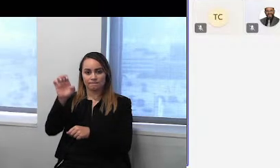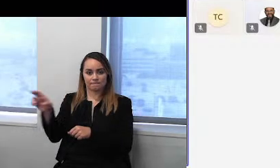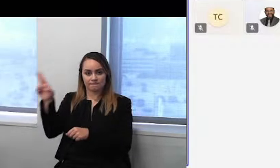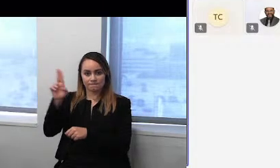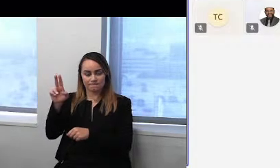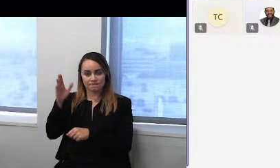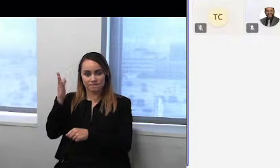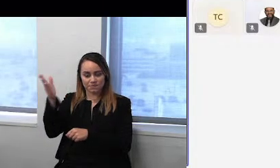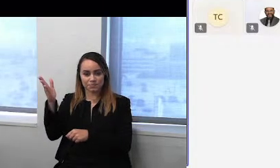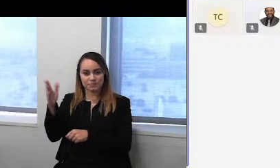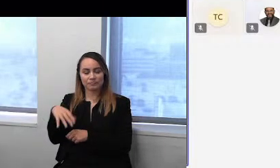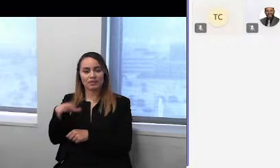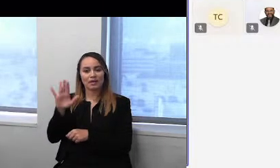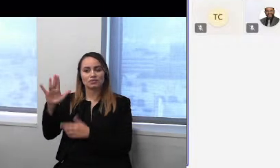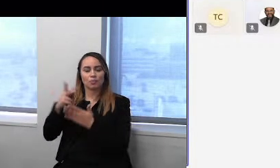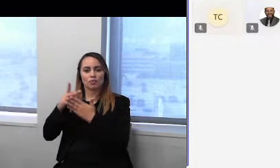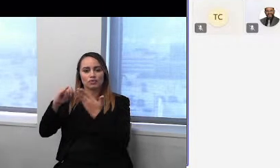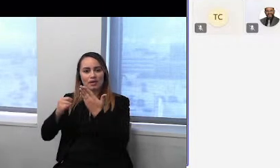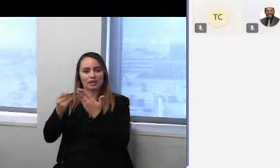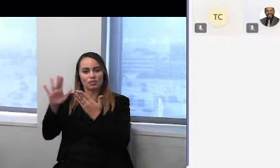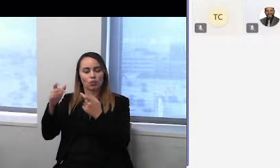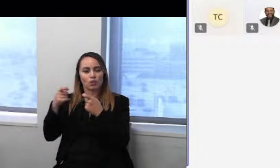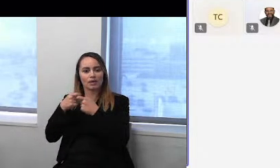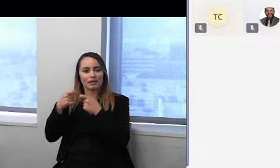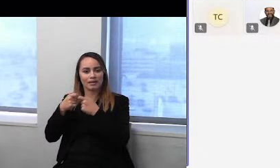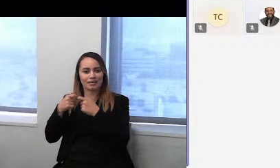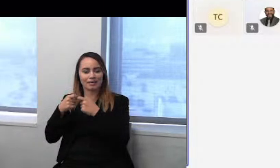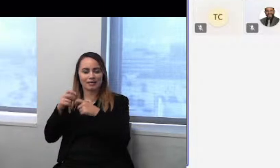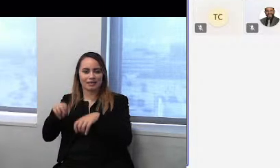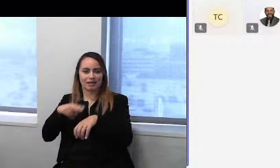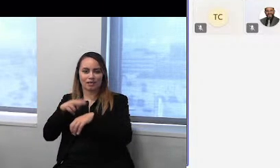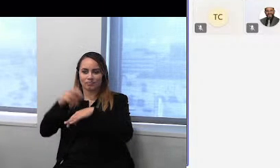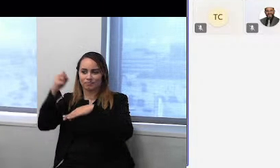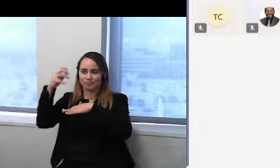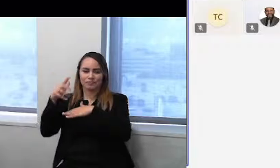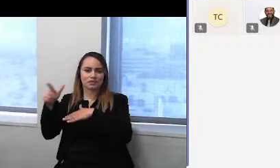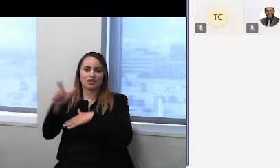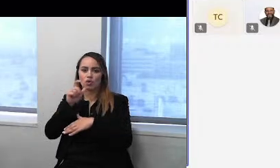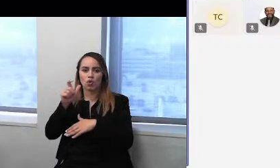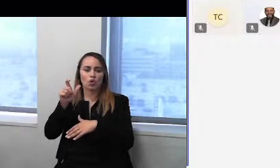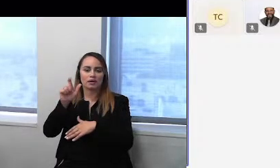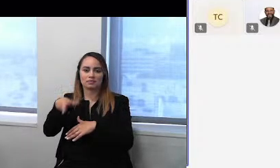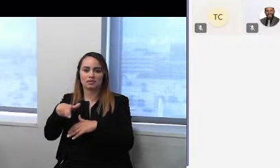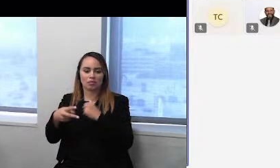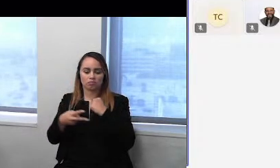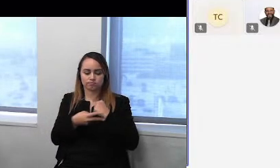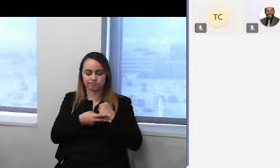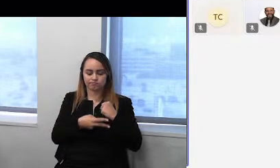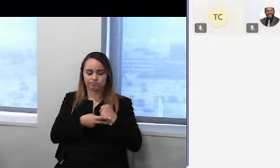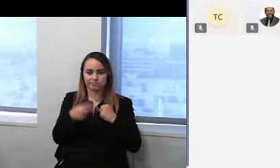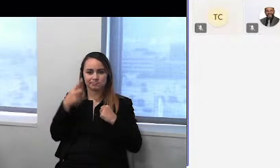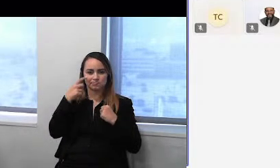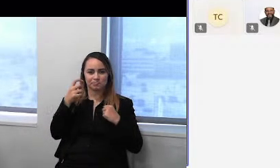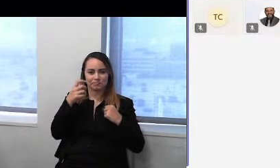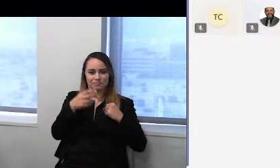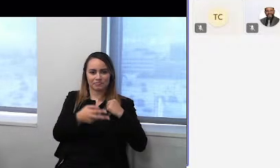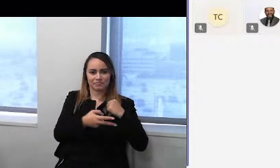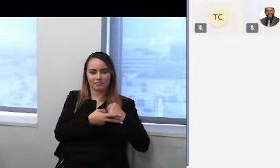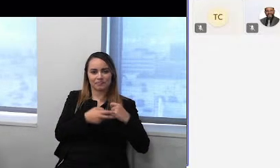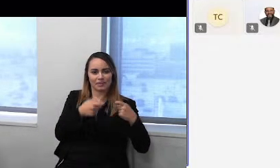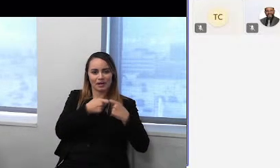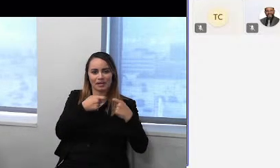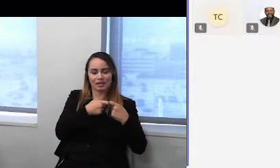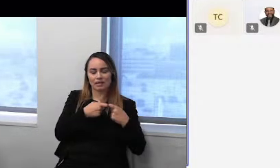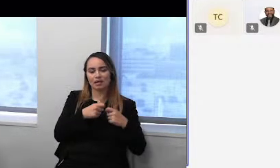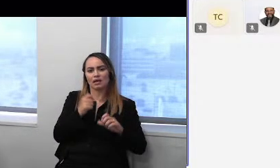energy projects that don't require any storage whatsoever. And they may, I believe that's part of